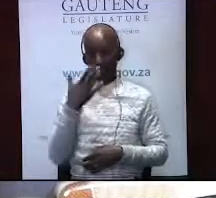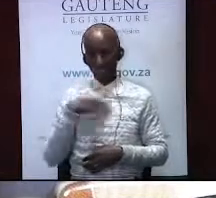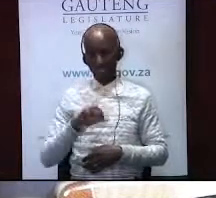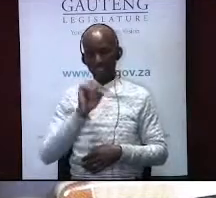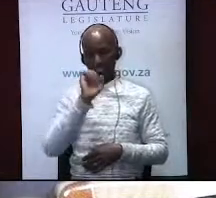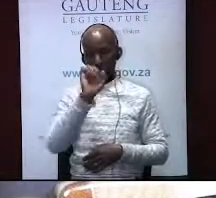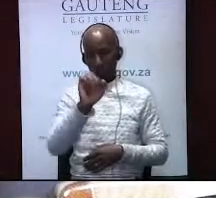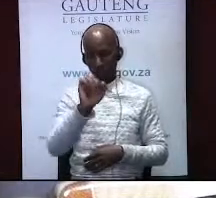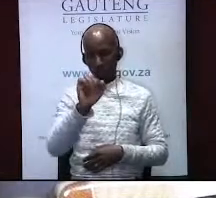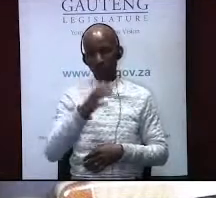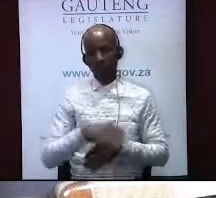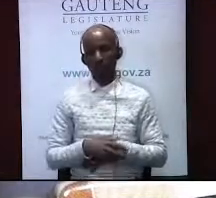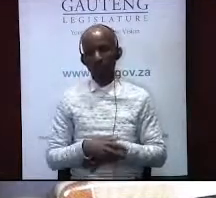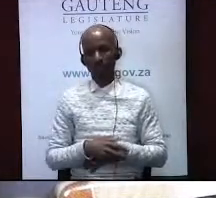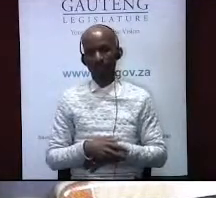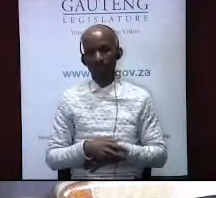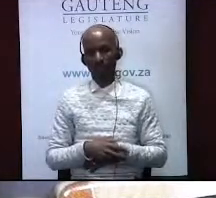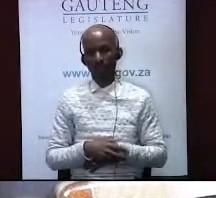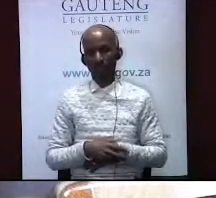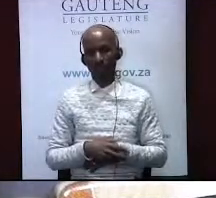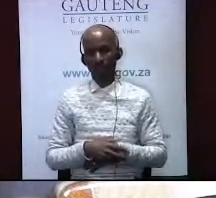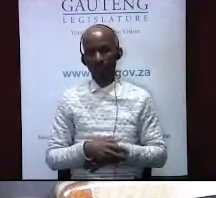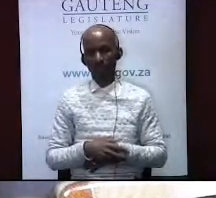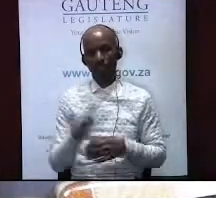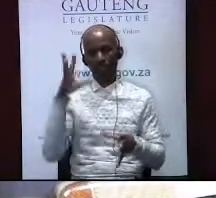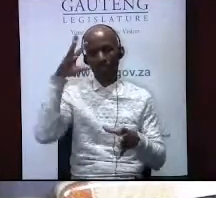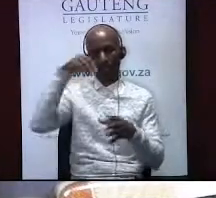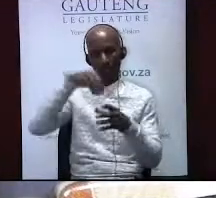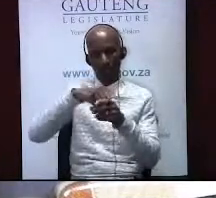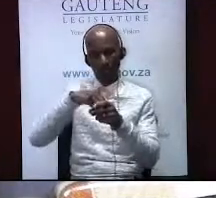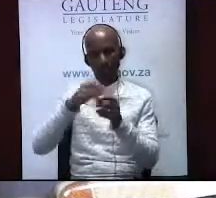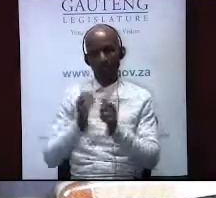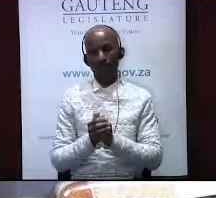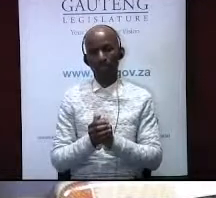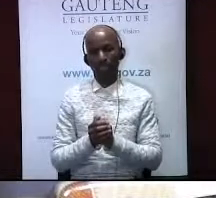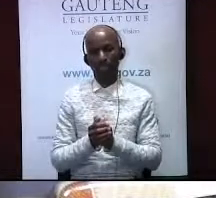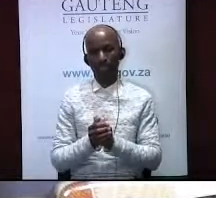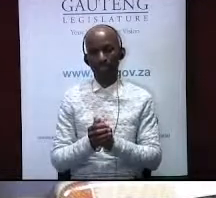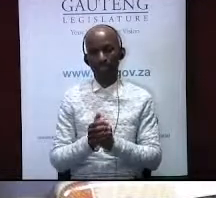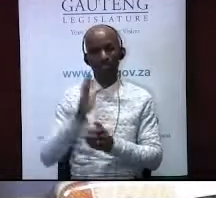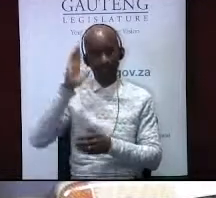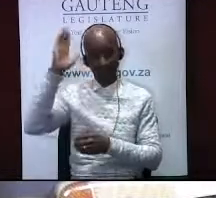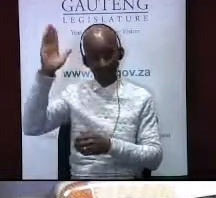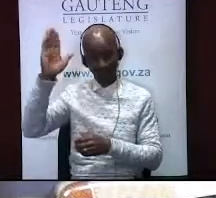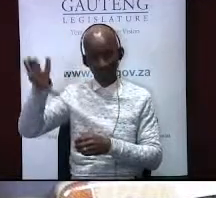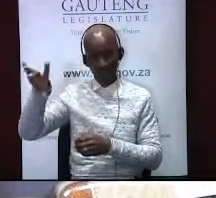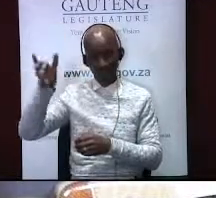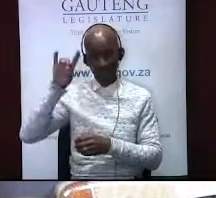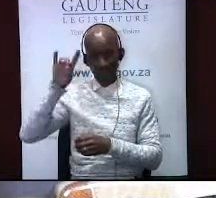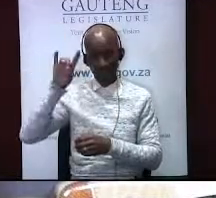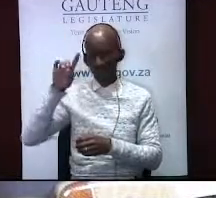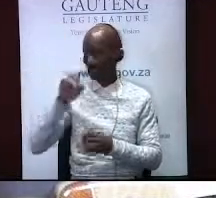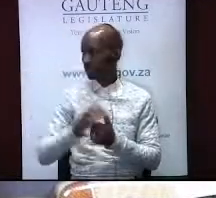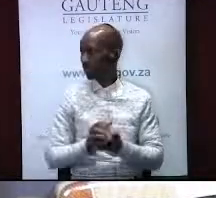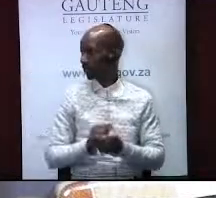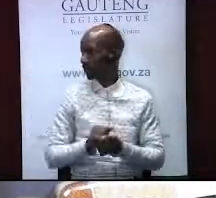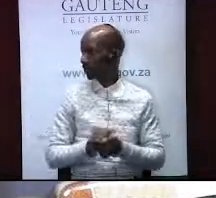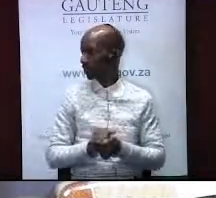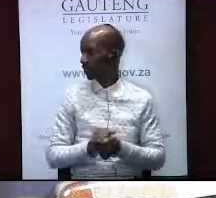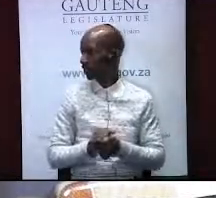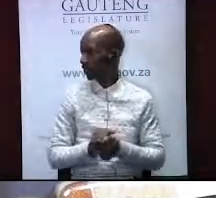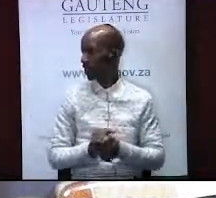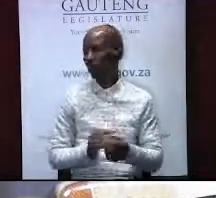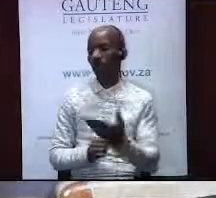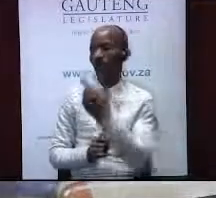you to really give inputs. So let me take hands. Okay, I